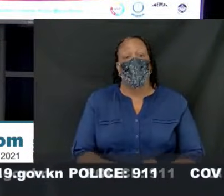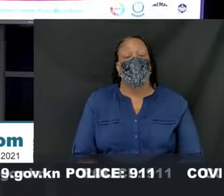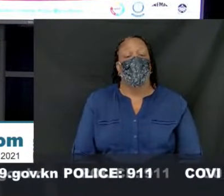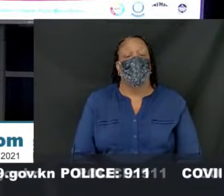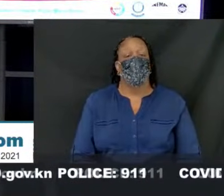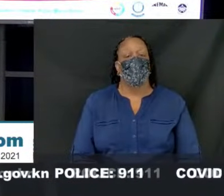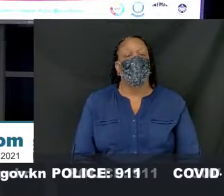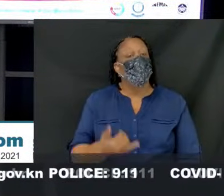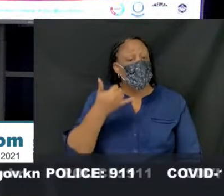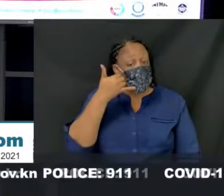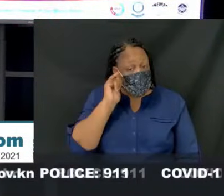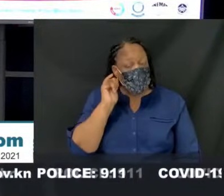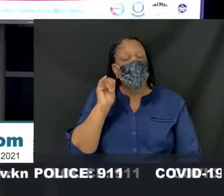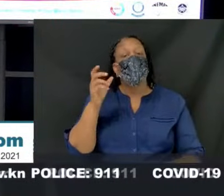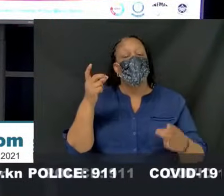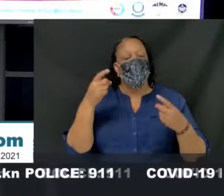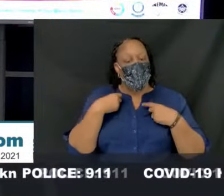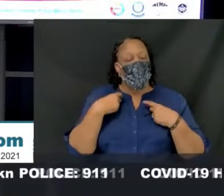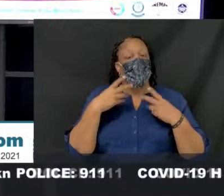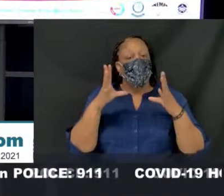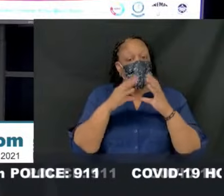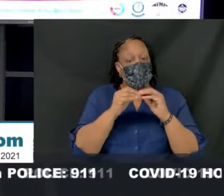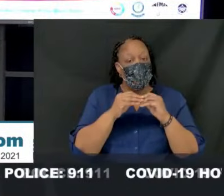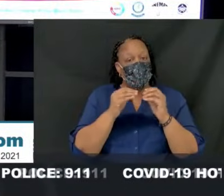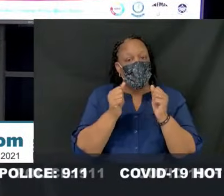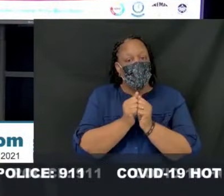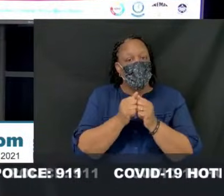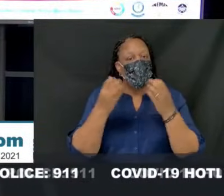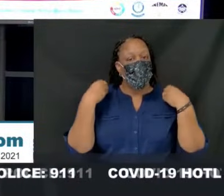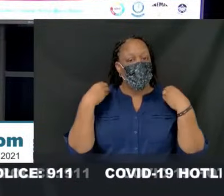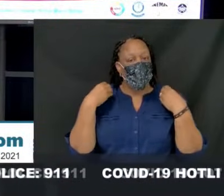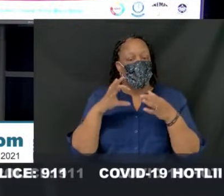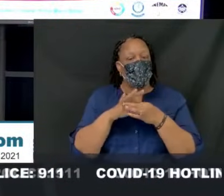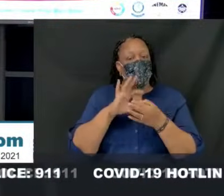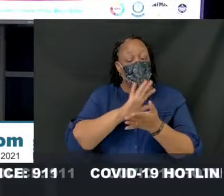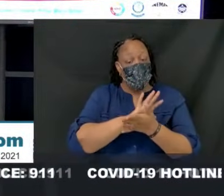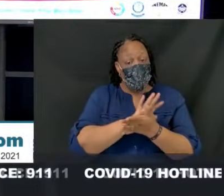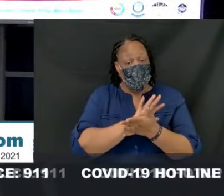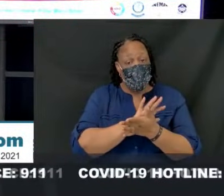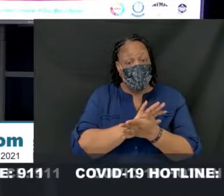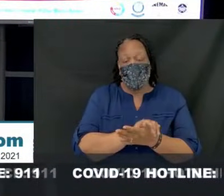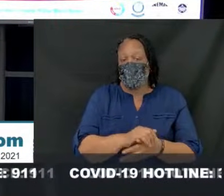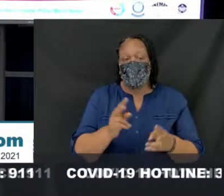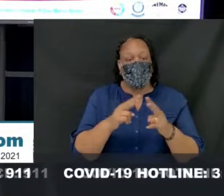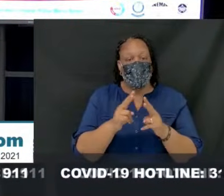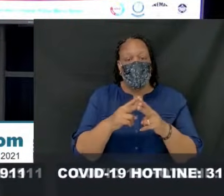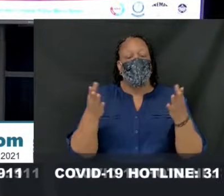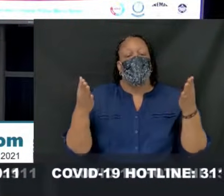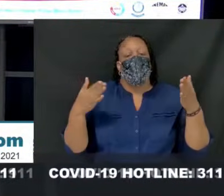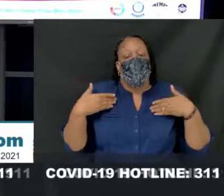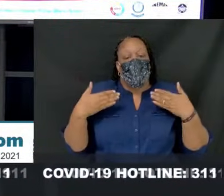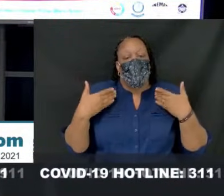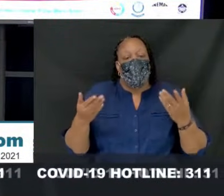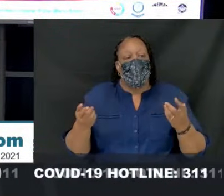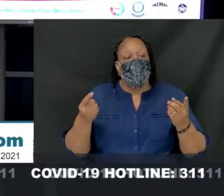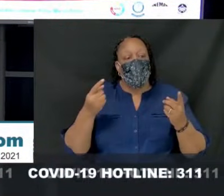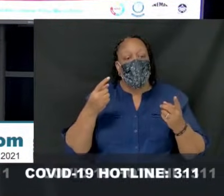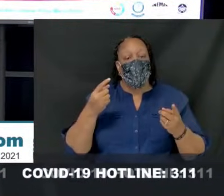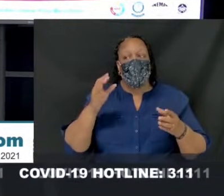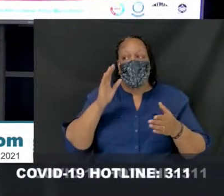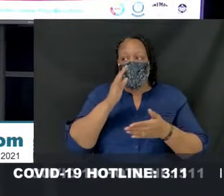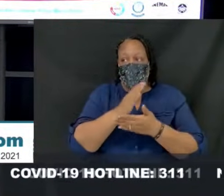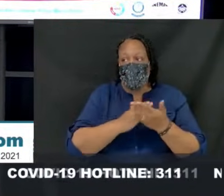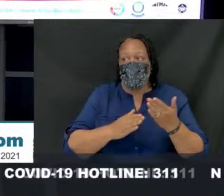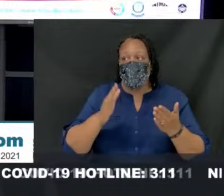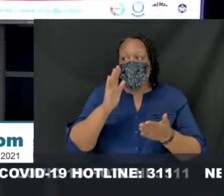secondary schools and persons from the early childhood center. And I was happy to hear that there are some schools, and there